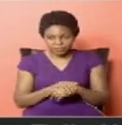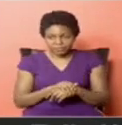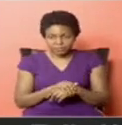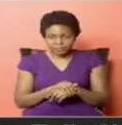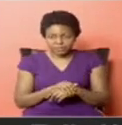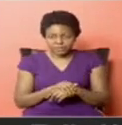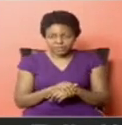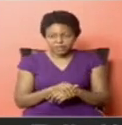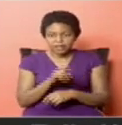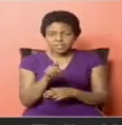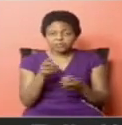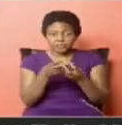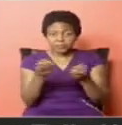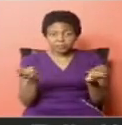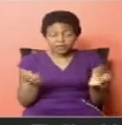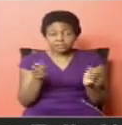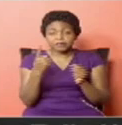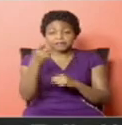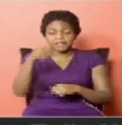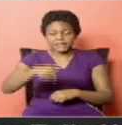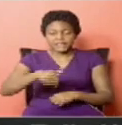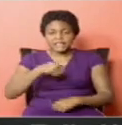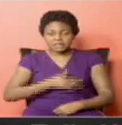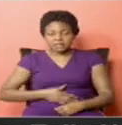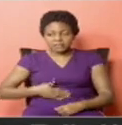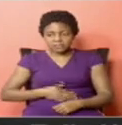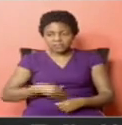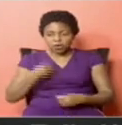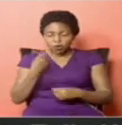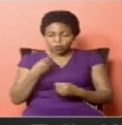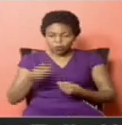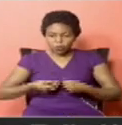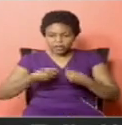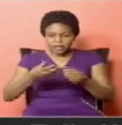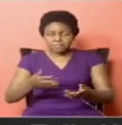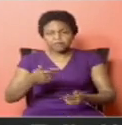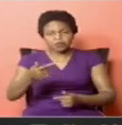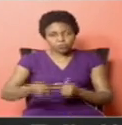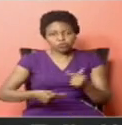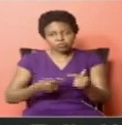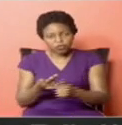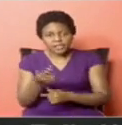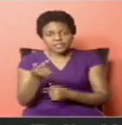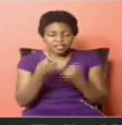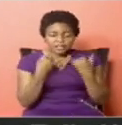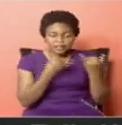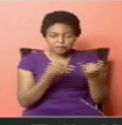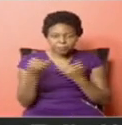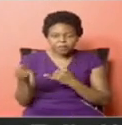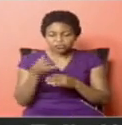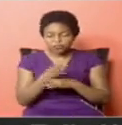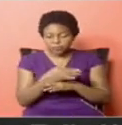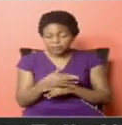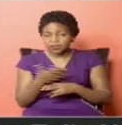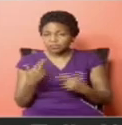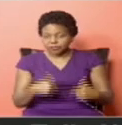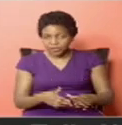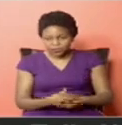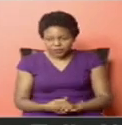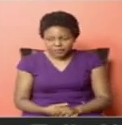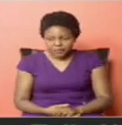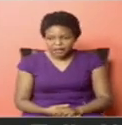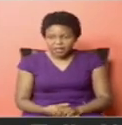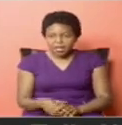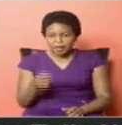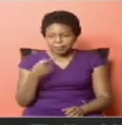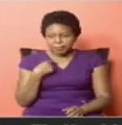was a panel of 17 scientists who provided constant information to the Minister of Health. I